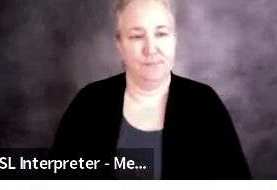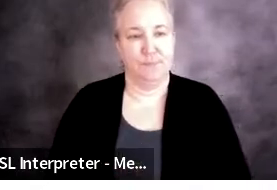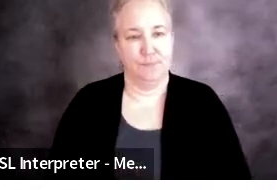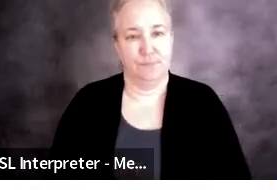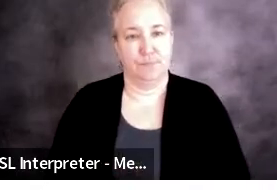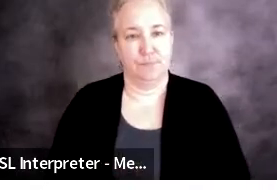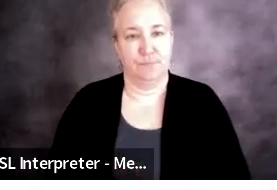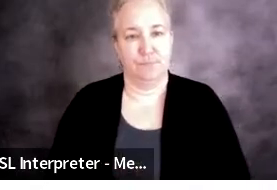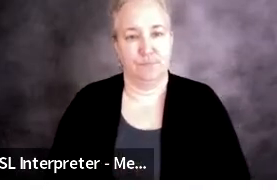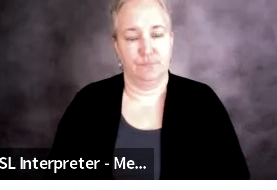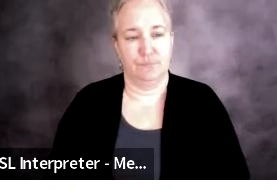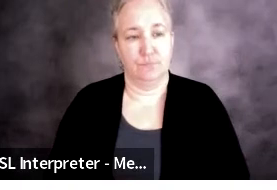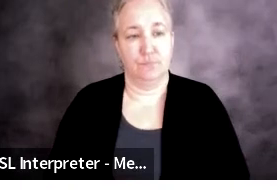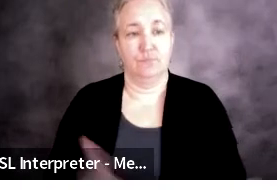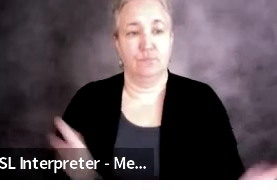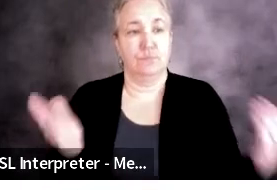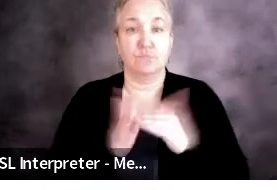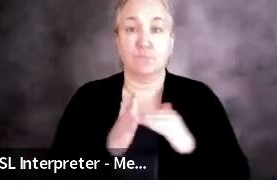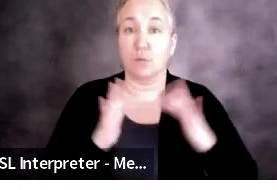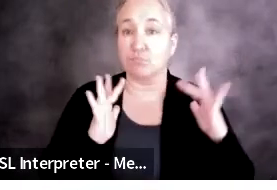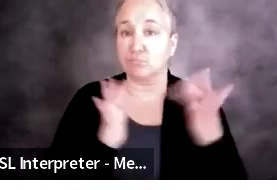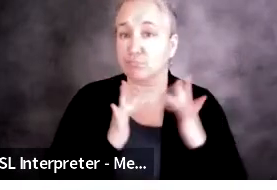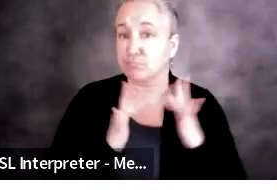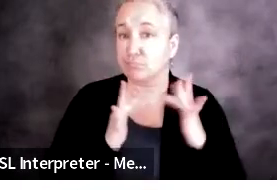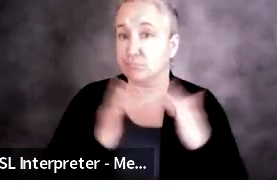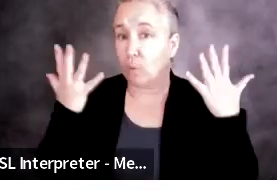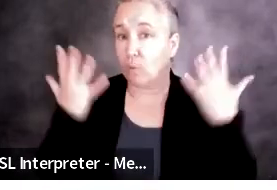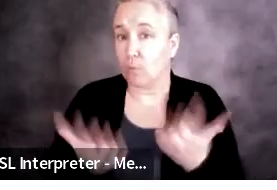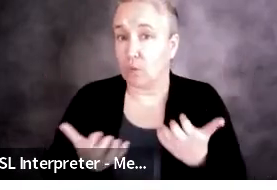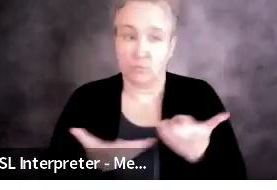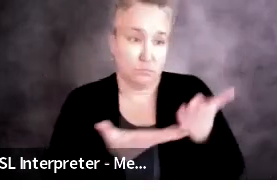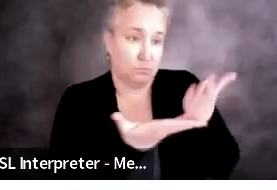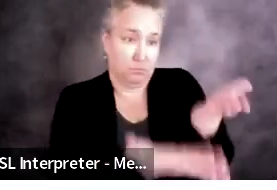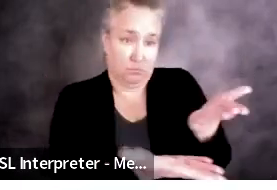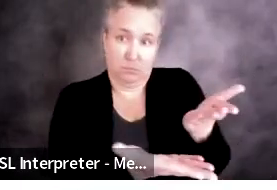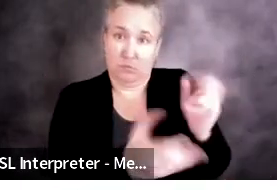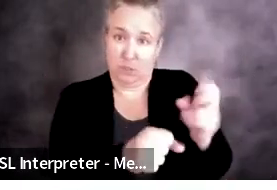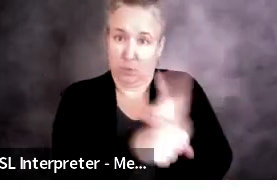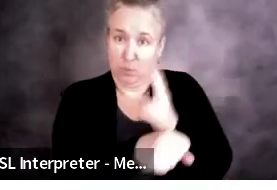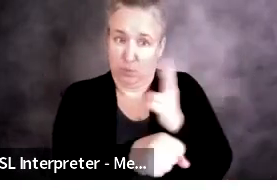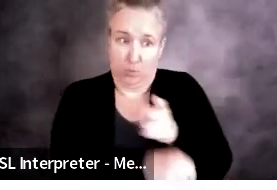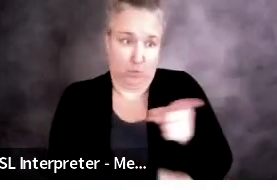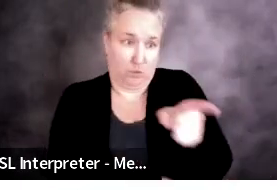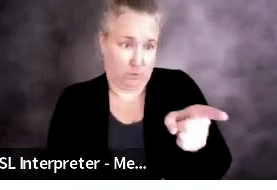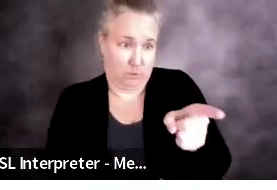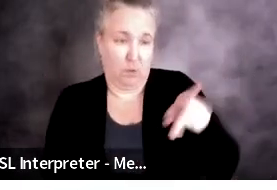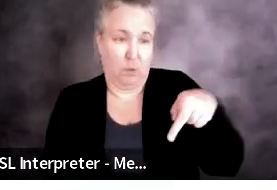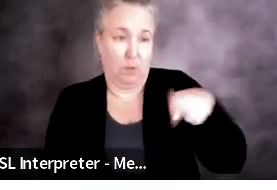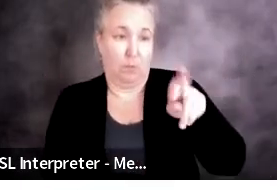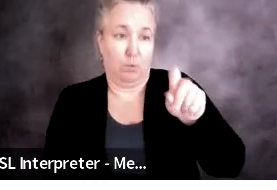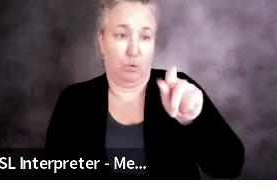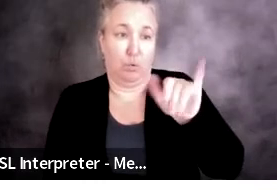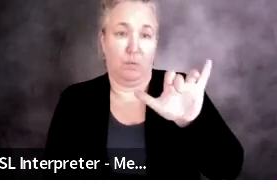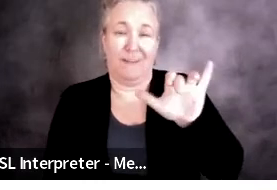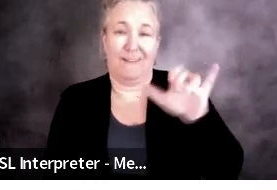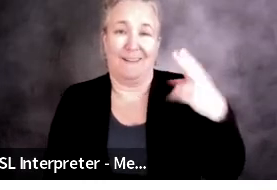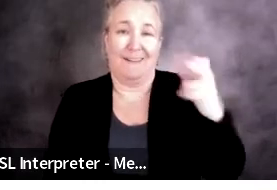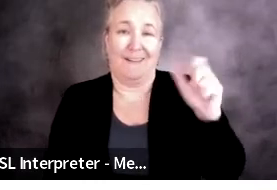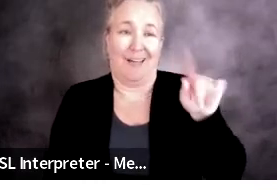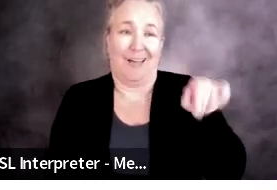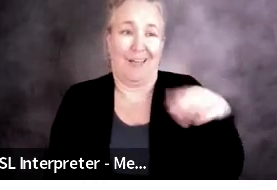And again, to stay connected with us, you can reach us at public health preparedness